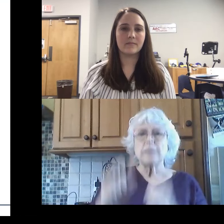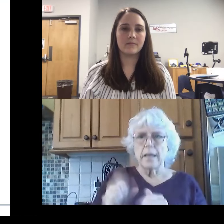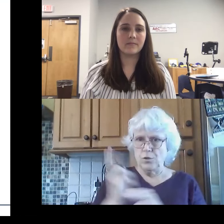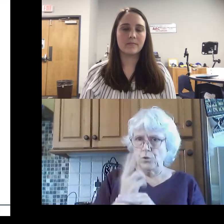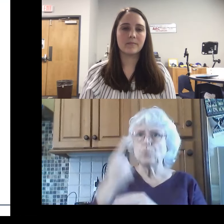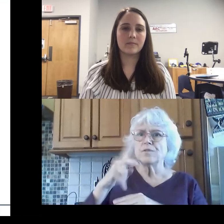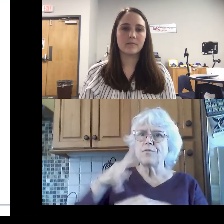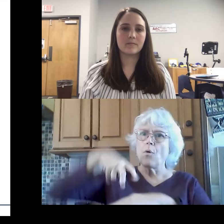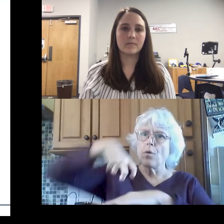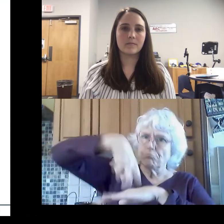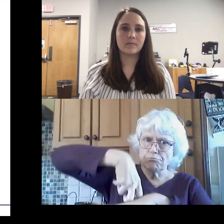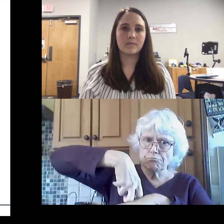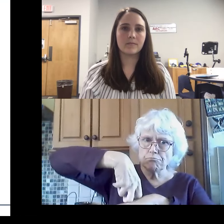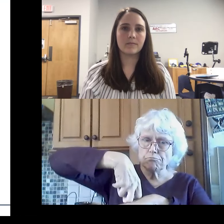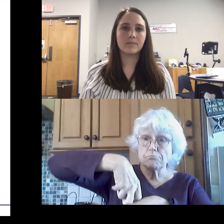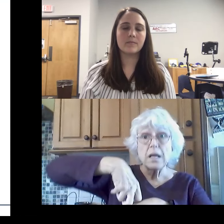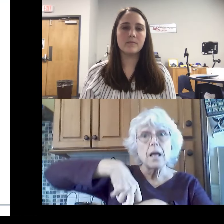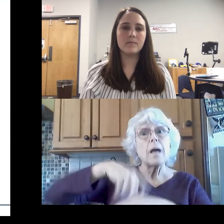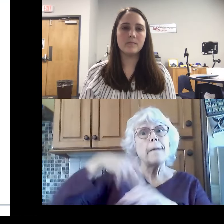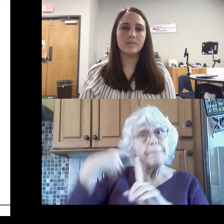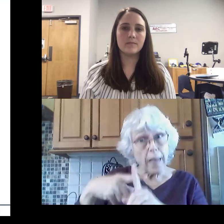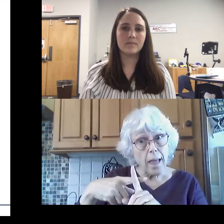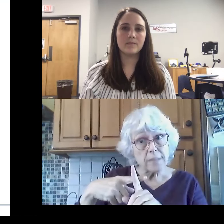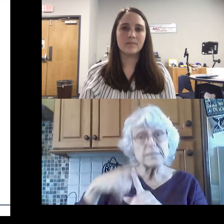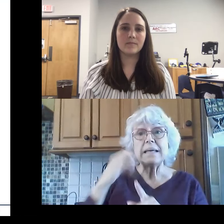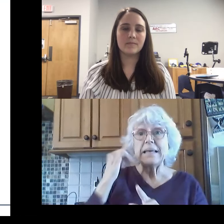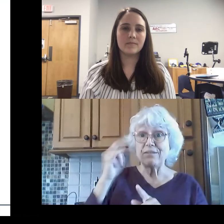stand up when she needs to be able to stand up.